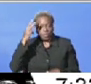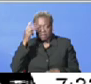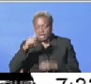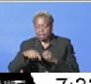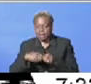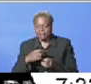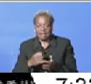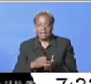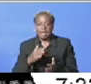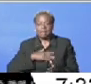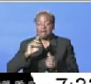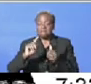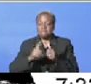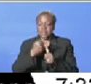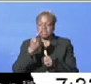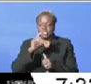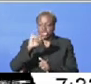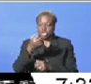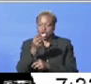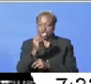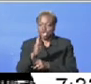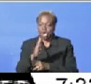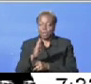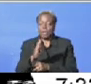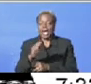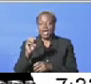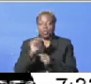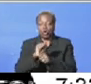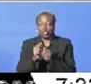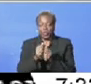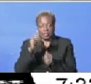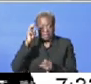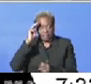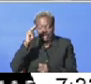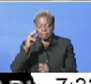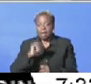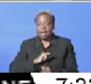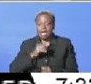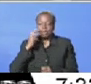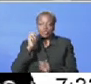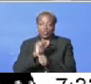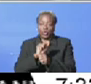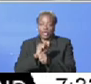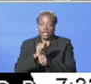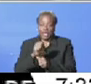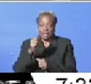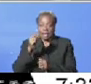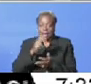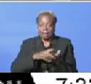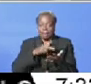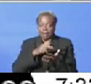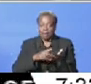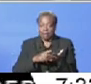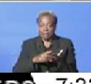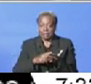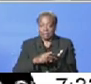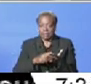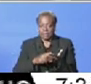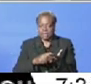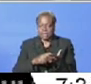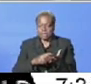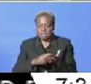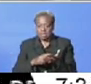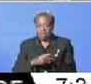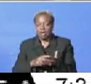high school, I was employed by him. I was working part with the